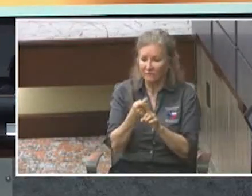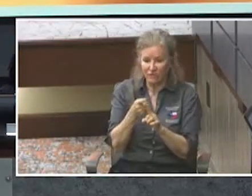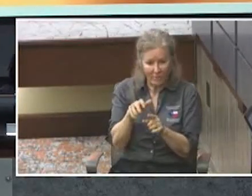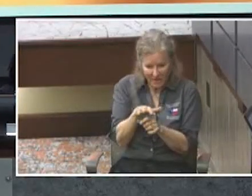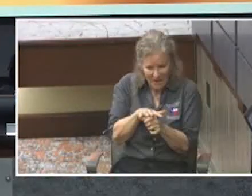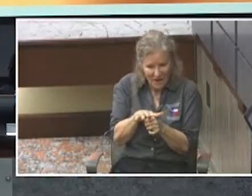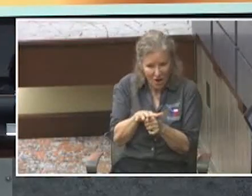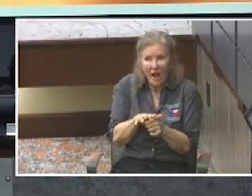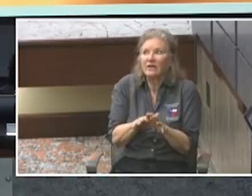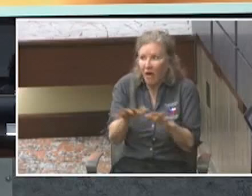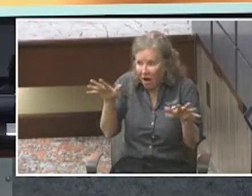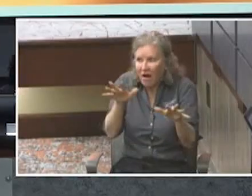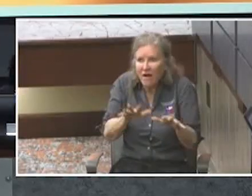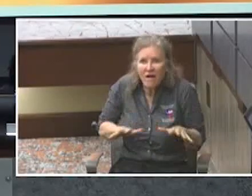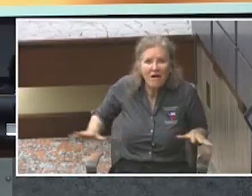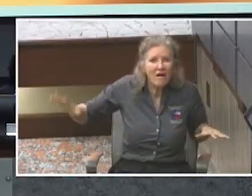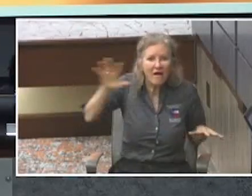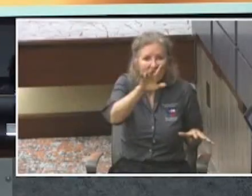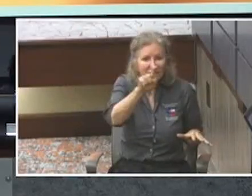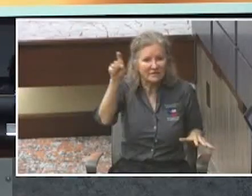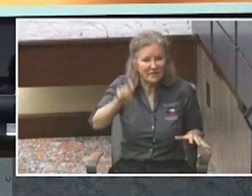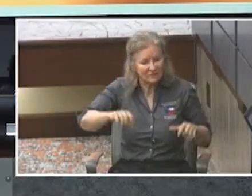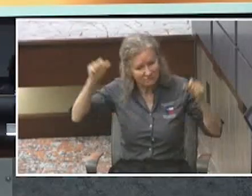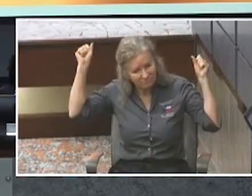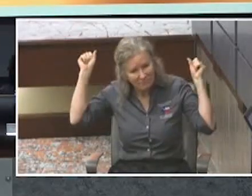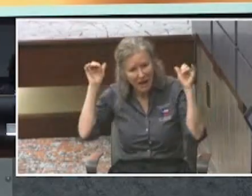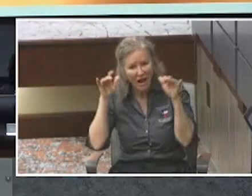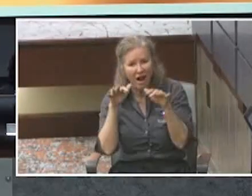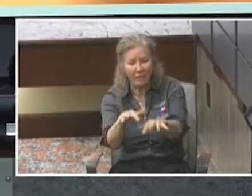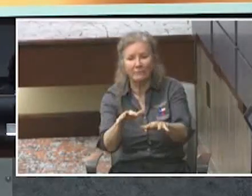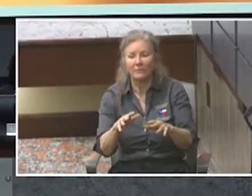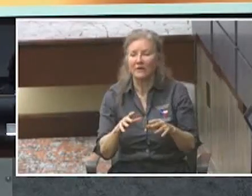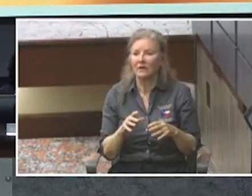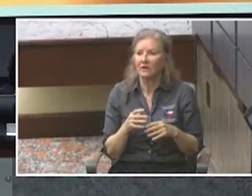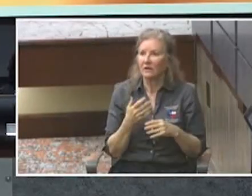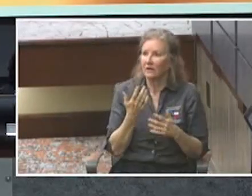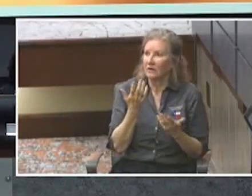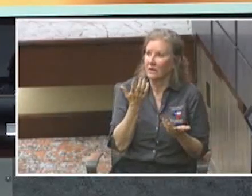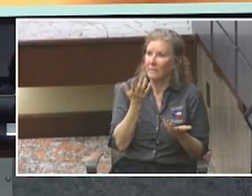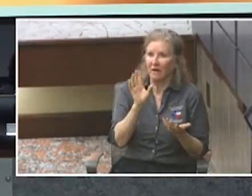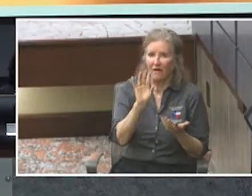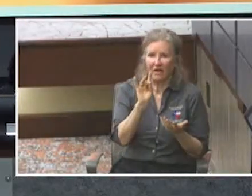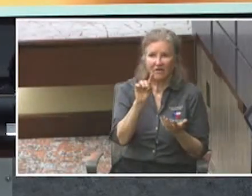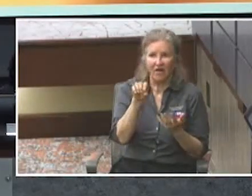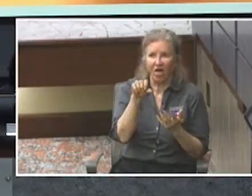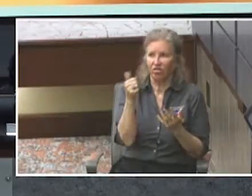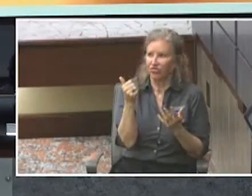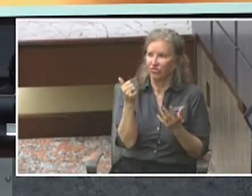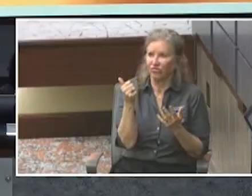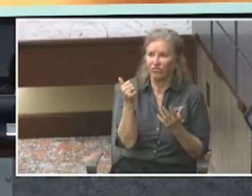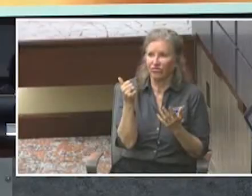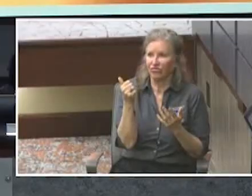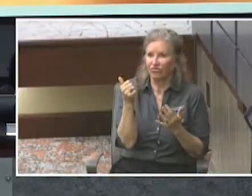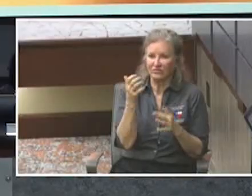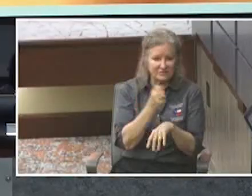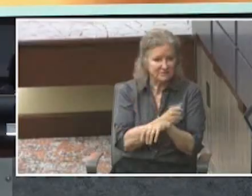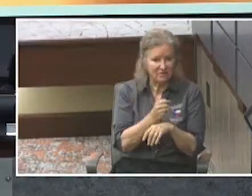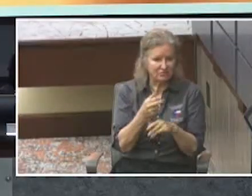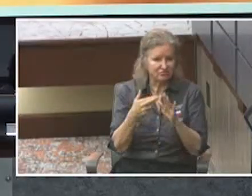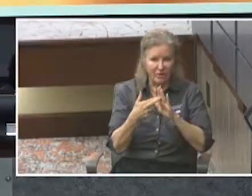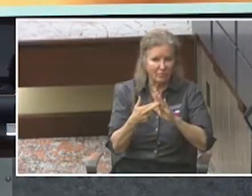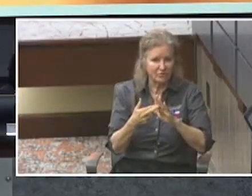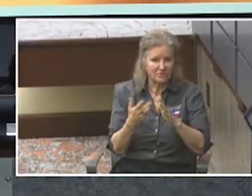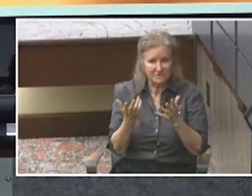also people from across the state of Texas. And then I think we had about 8 other states represented in the crowd there.